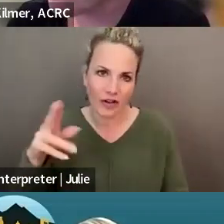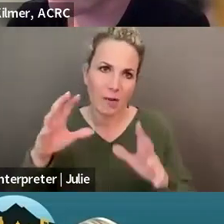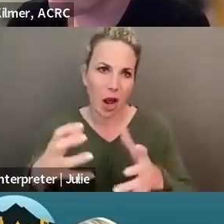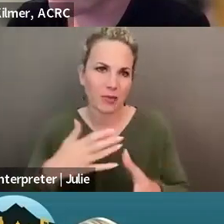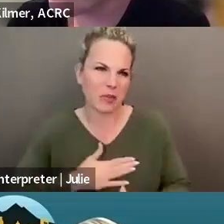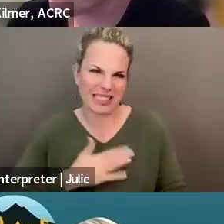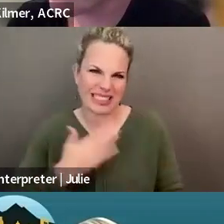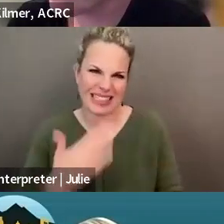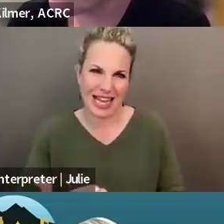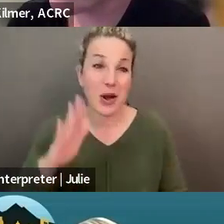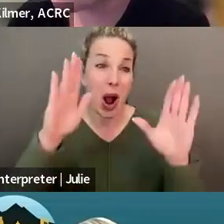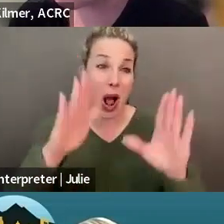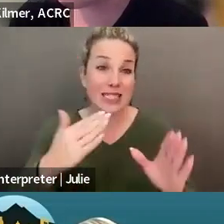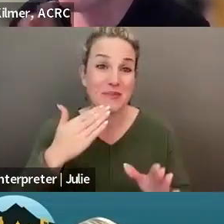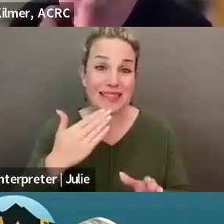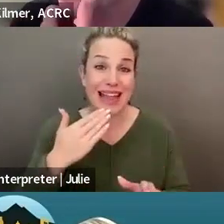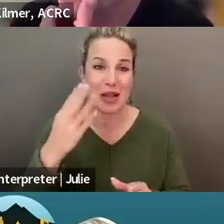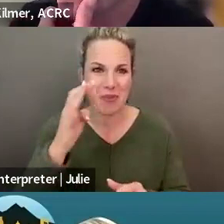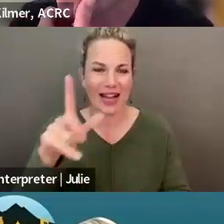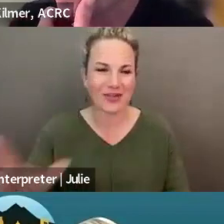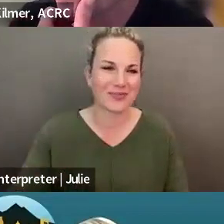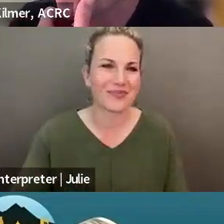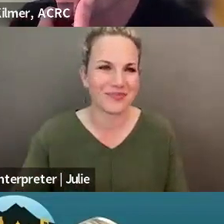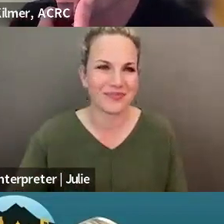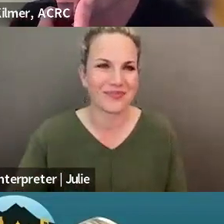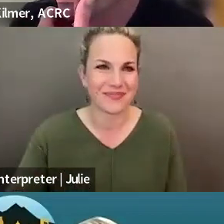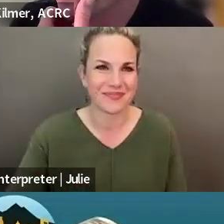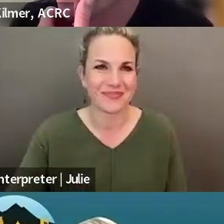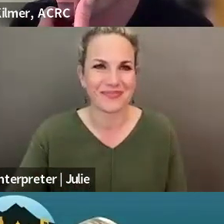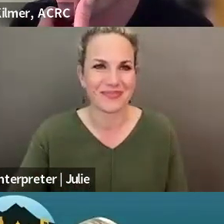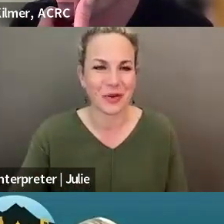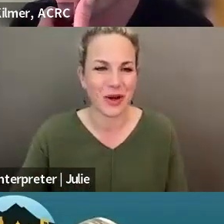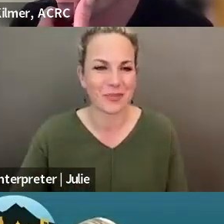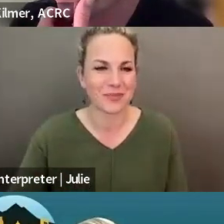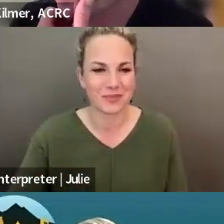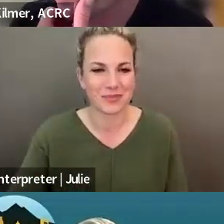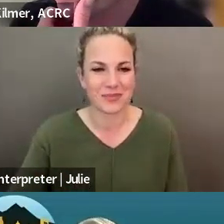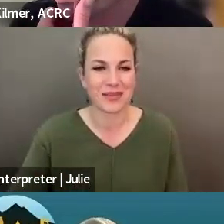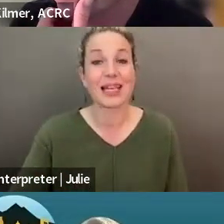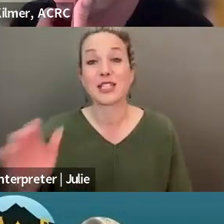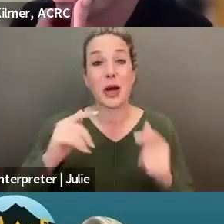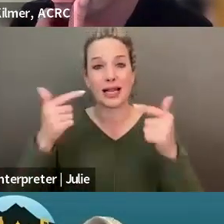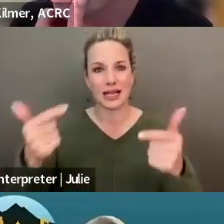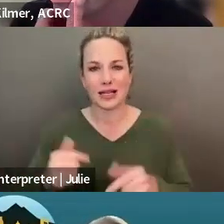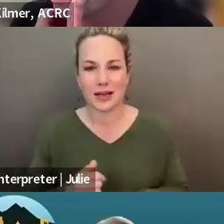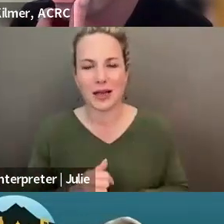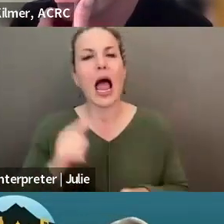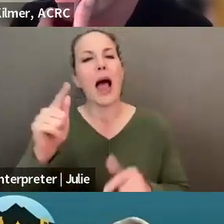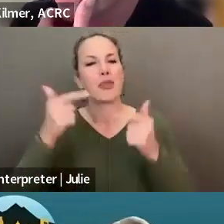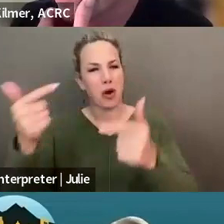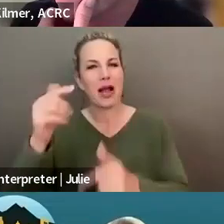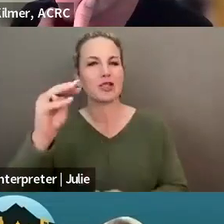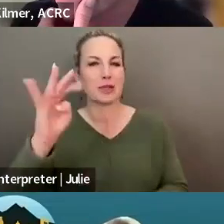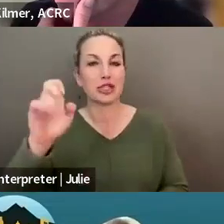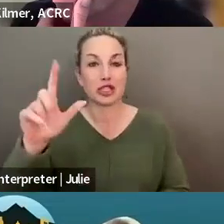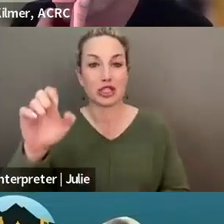please. Awesome. Thank you very much, Michael. I'm going to throw it over to Michelle Duchesne. Oh, thank you. I'm going to throw it over